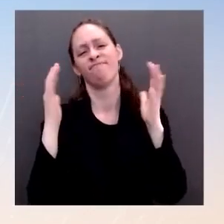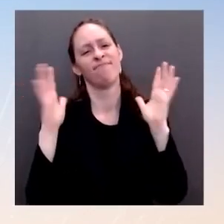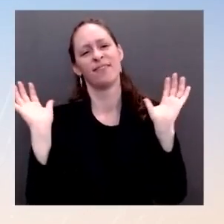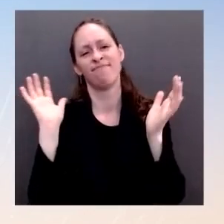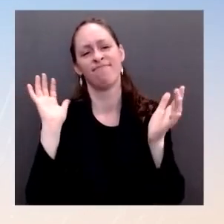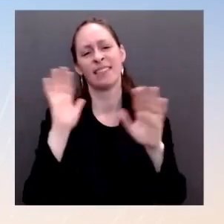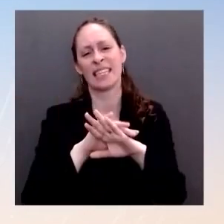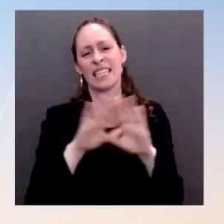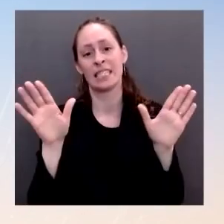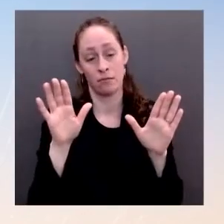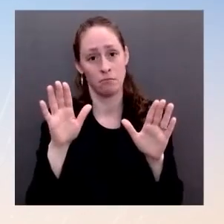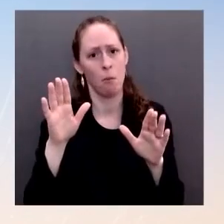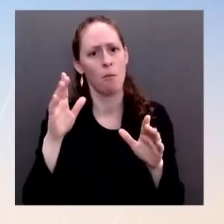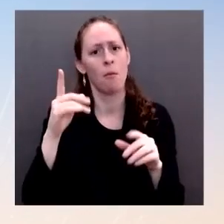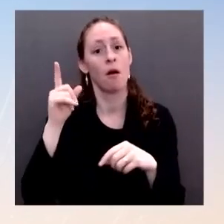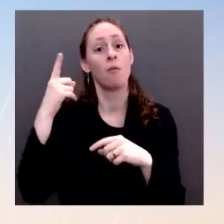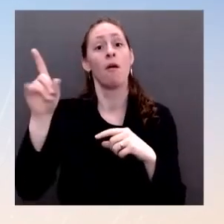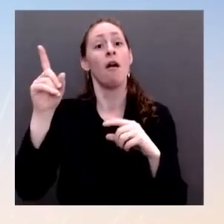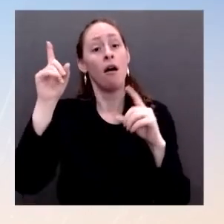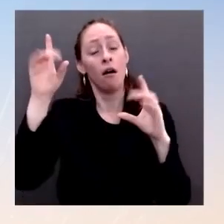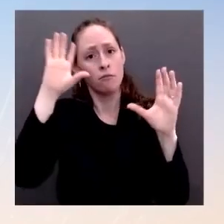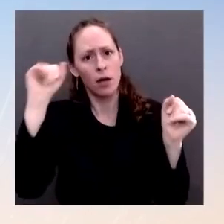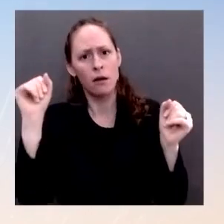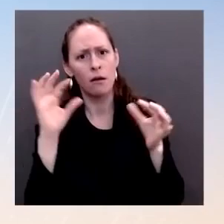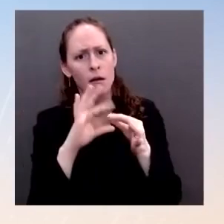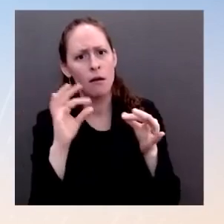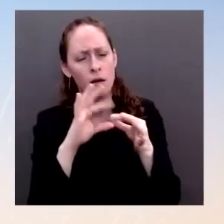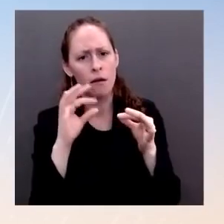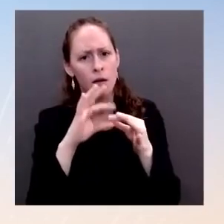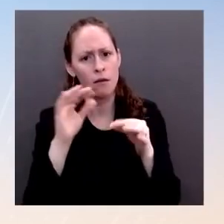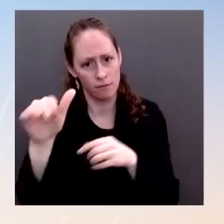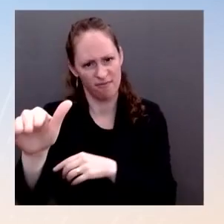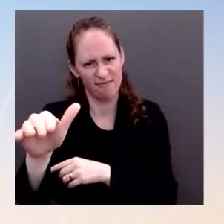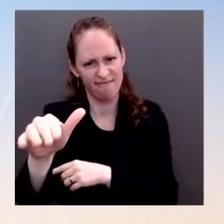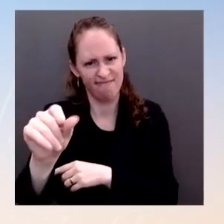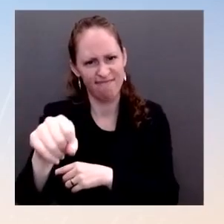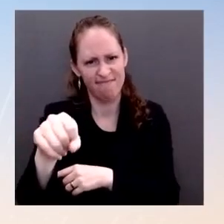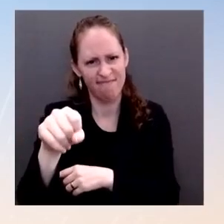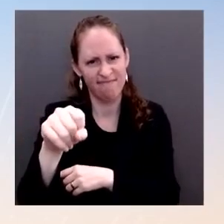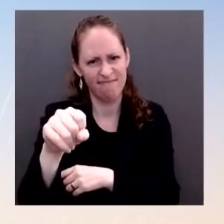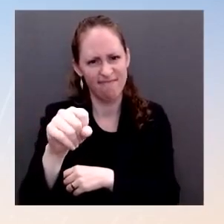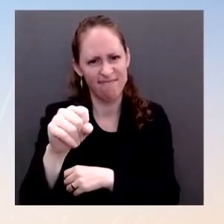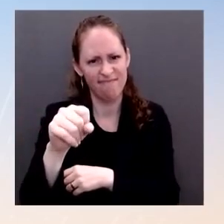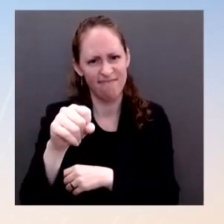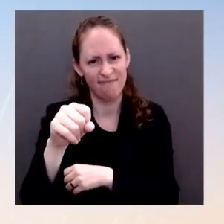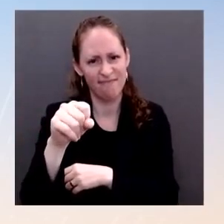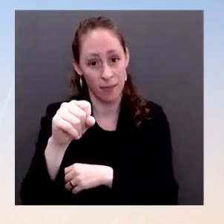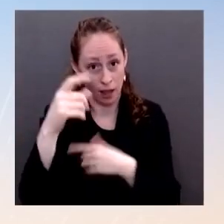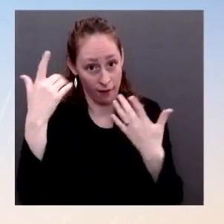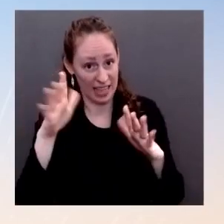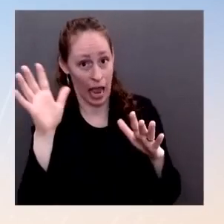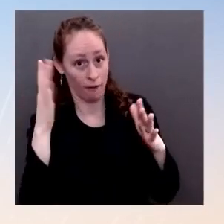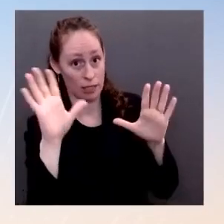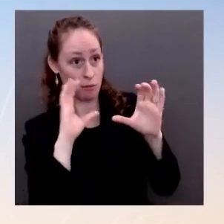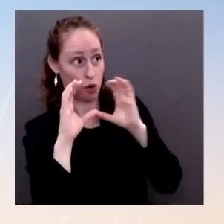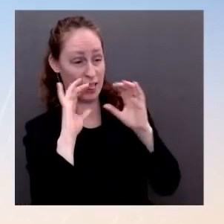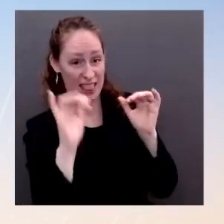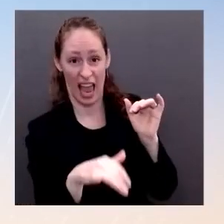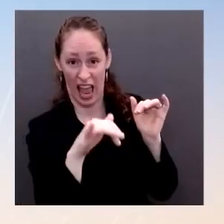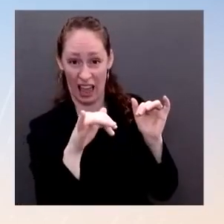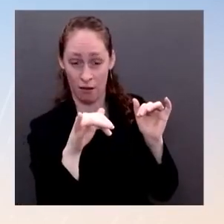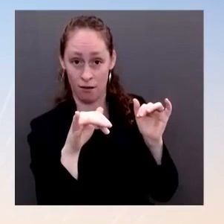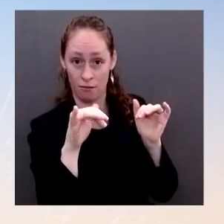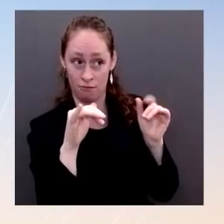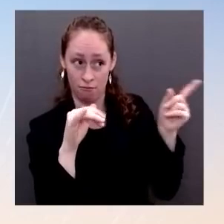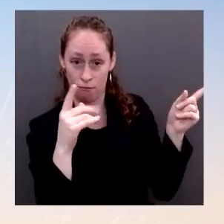President Putin. Let me ask you about the Electoral Count Act, if I could. Based on some of my conversations on Capitol Hill, and obviously there seems to